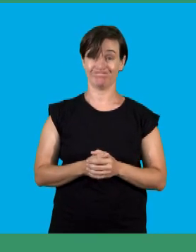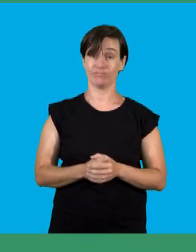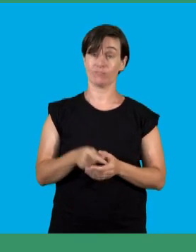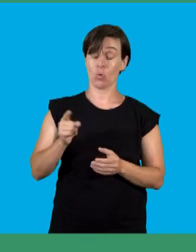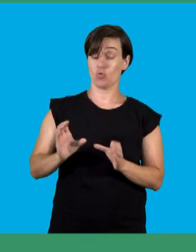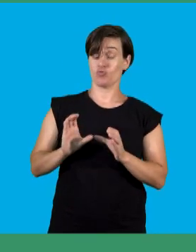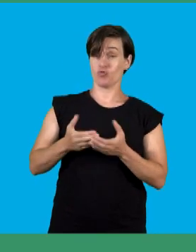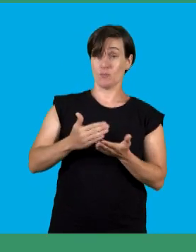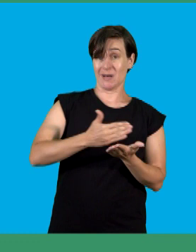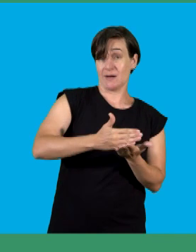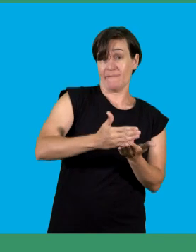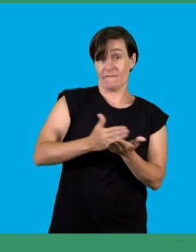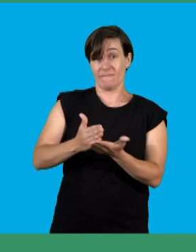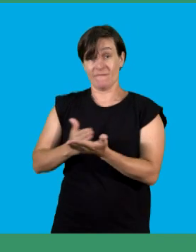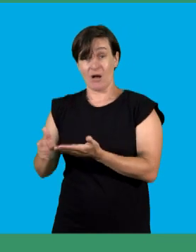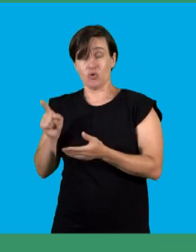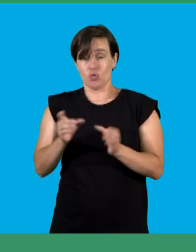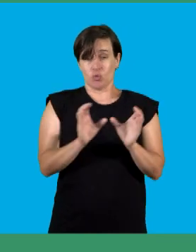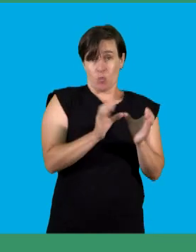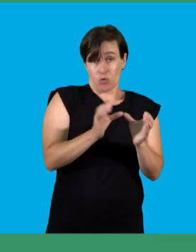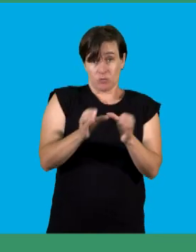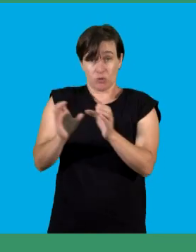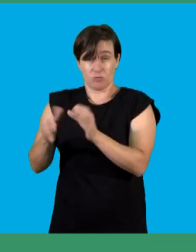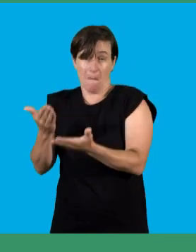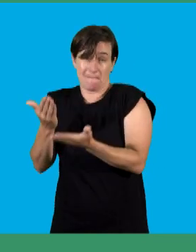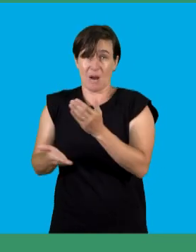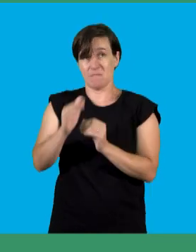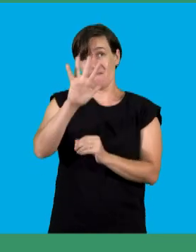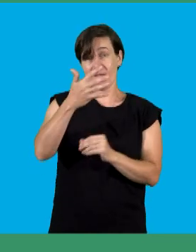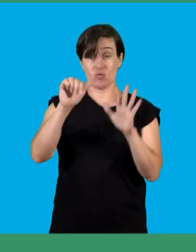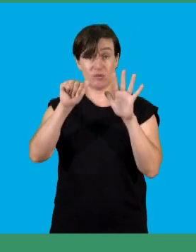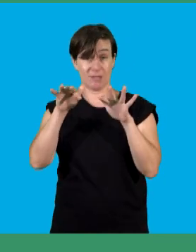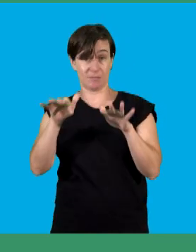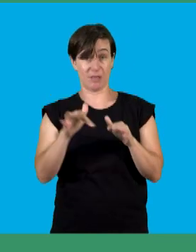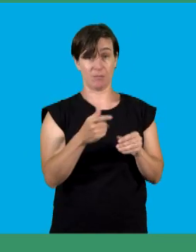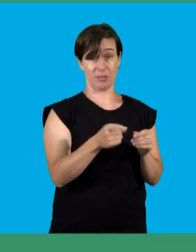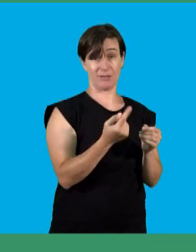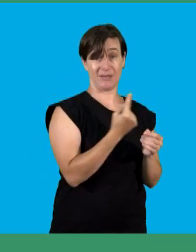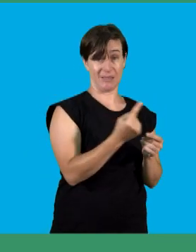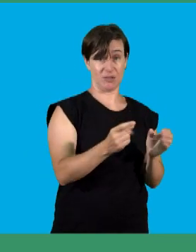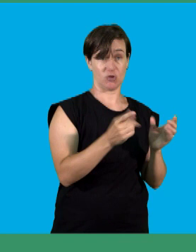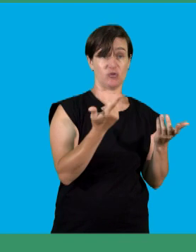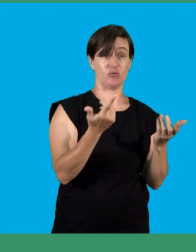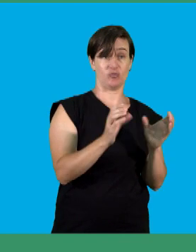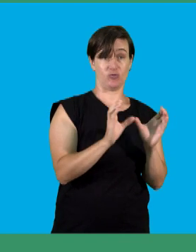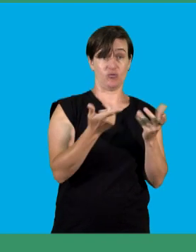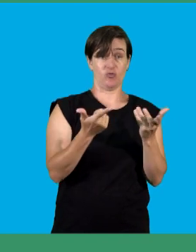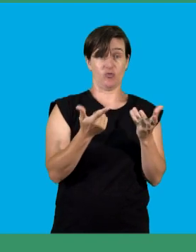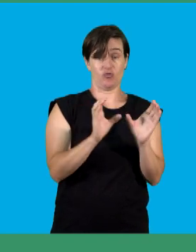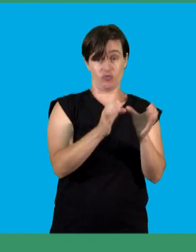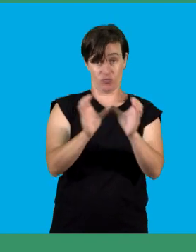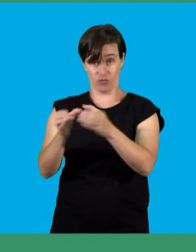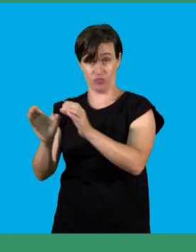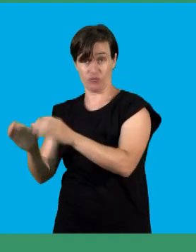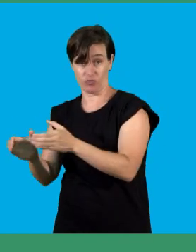the group is divided into a smaller group of 5 or 6 people around the table. So now I want